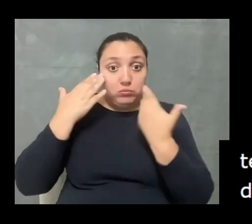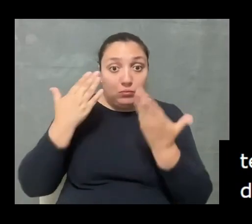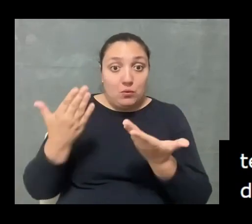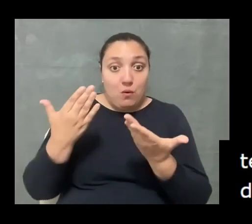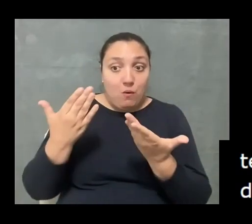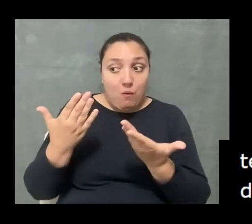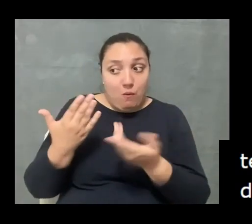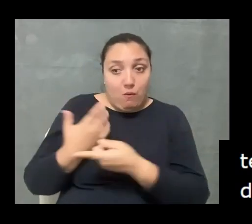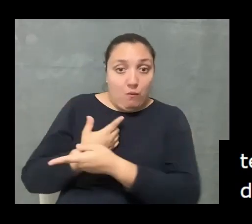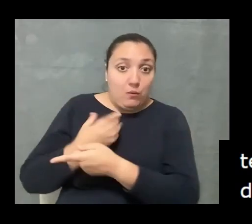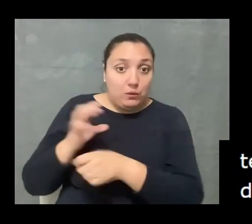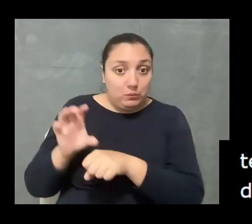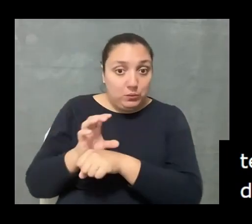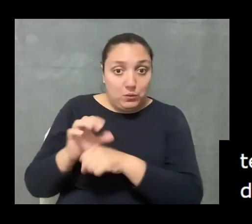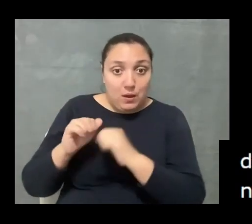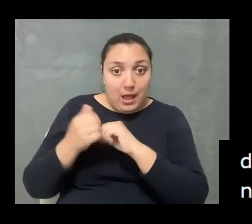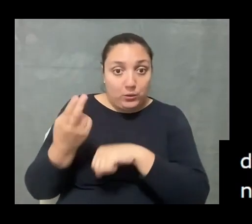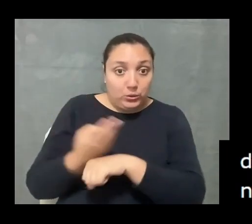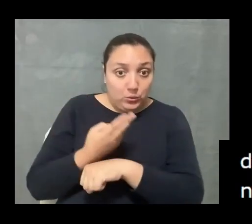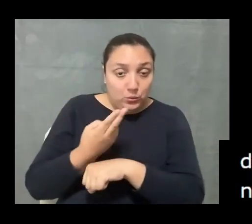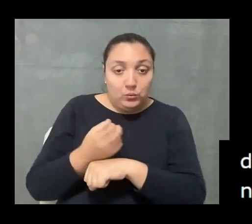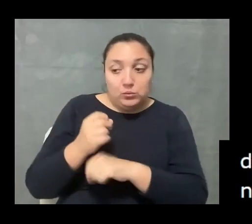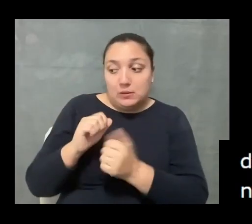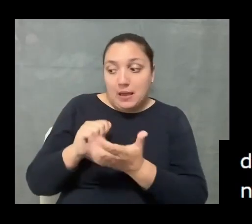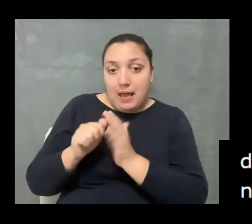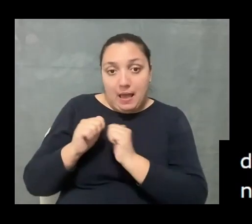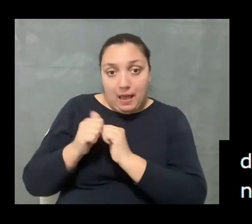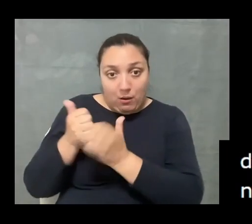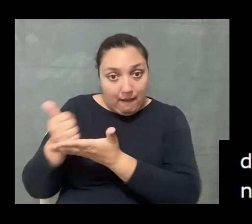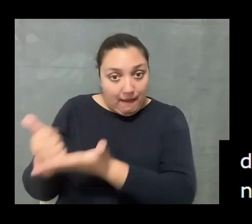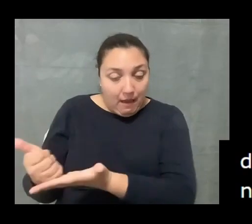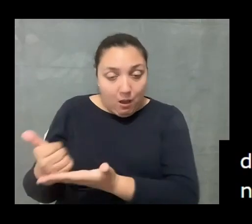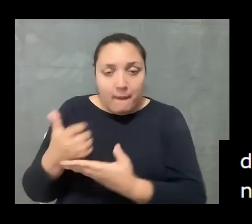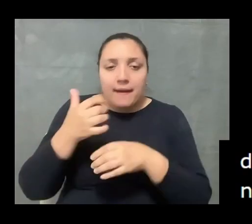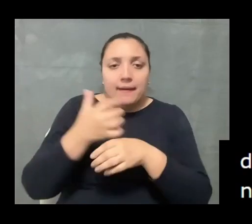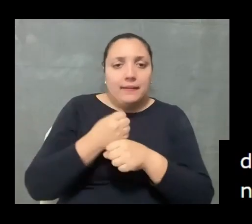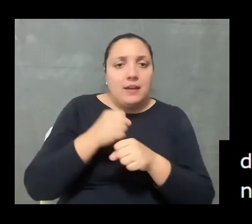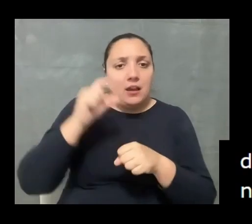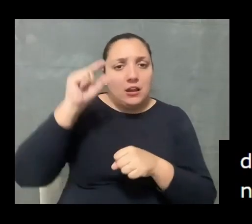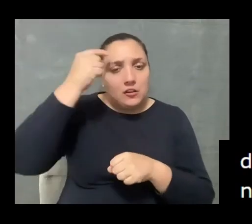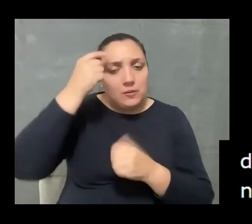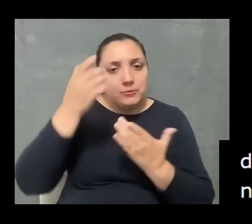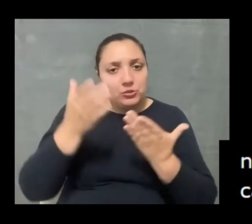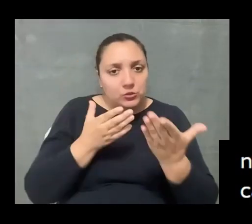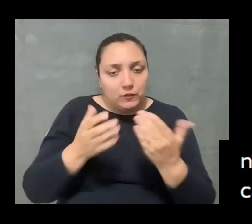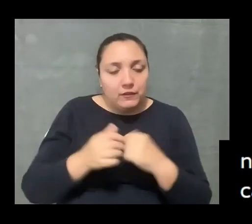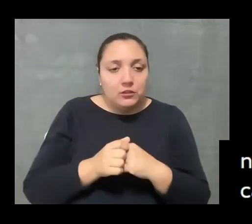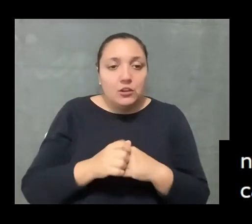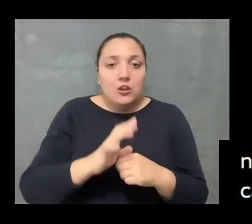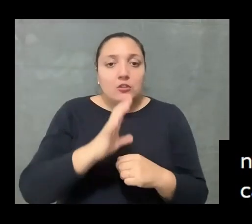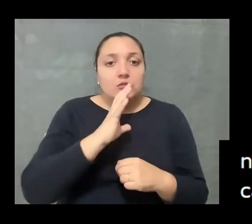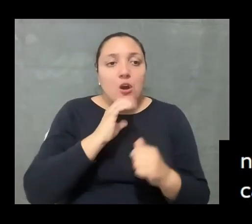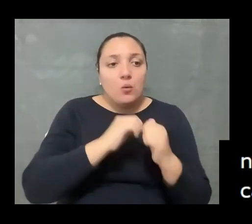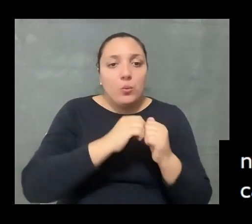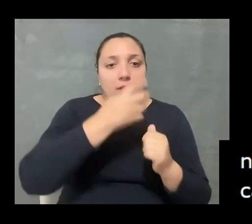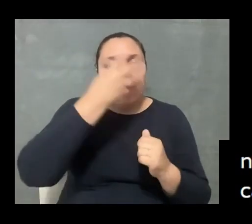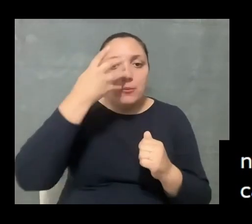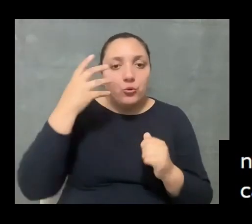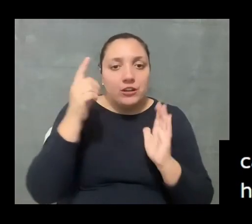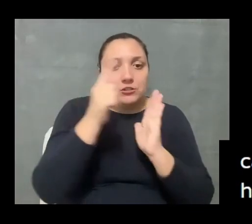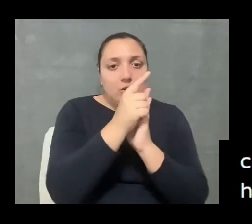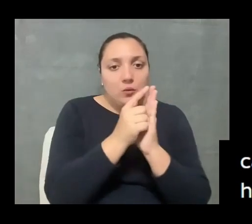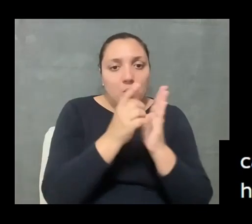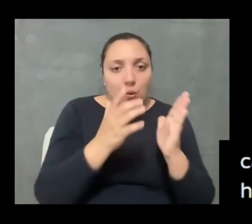about computers, to help their kids, to get government services, to speak to their immigration lawyers or